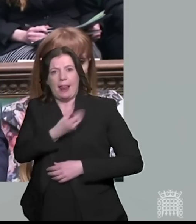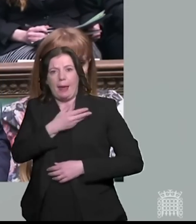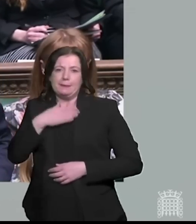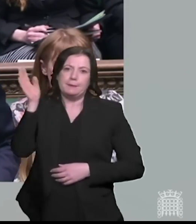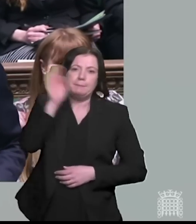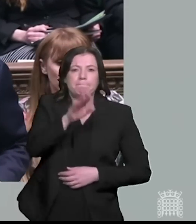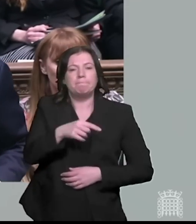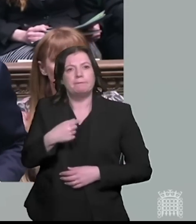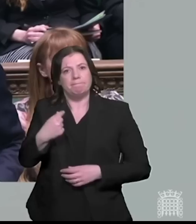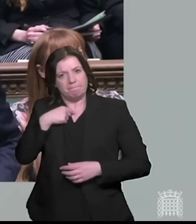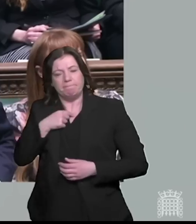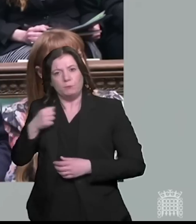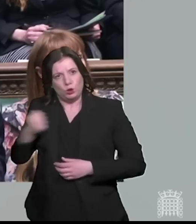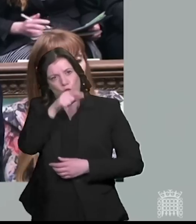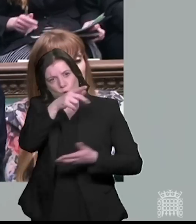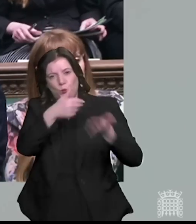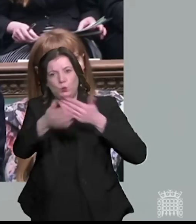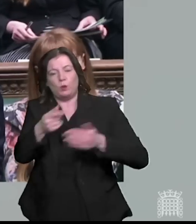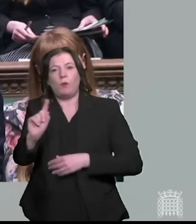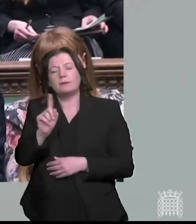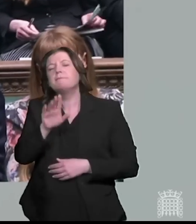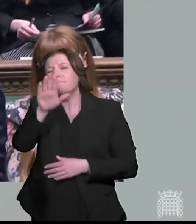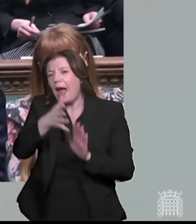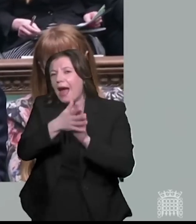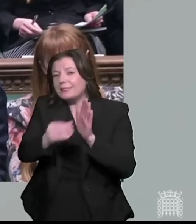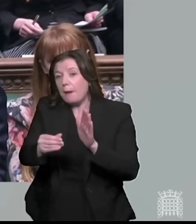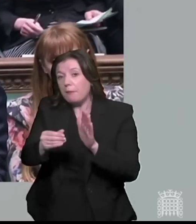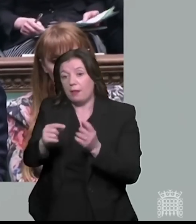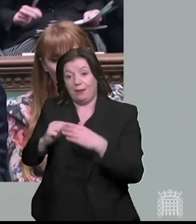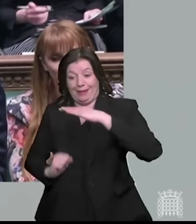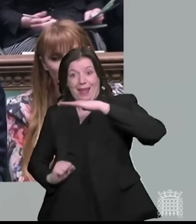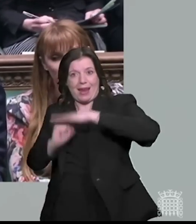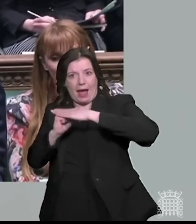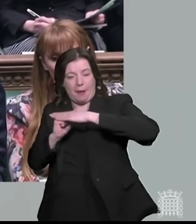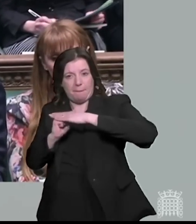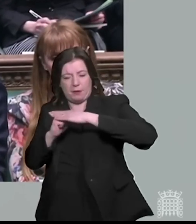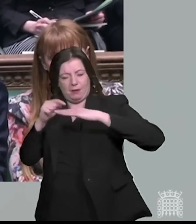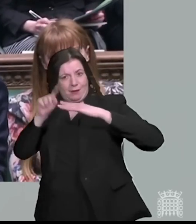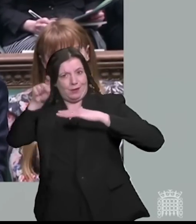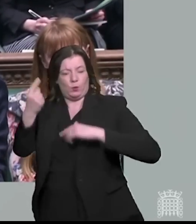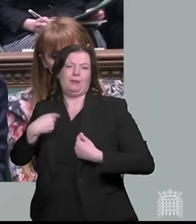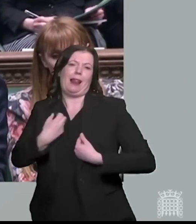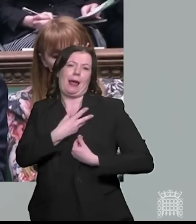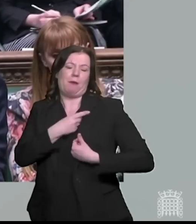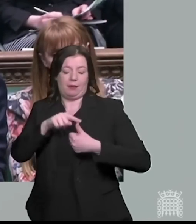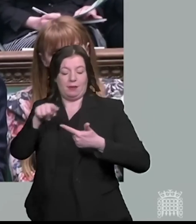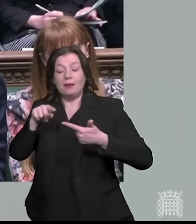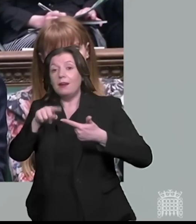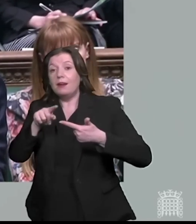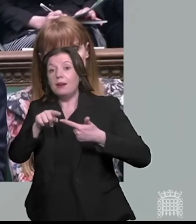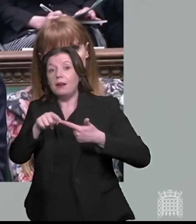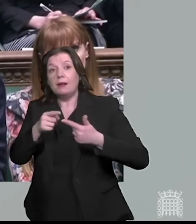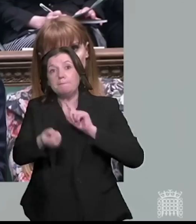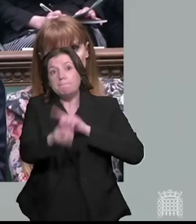our position. Who first pushed for the energy price guarantee? Labour. Who first called for a